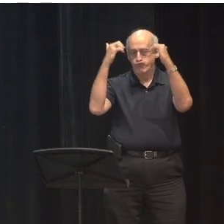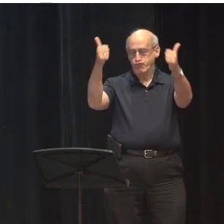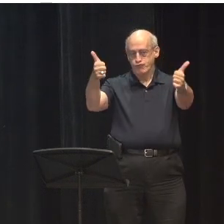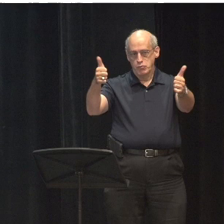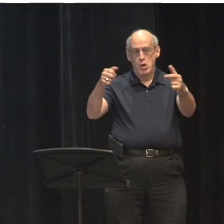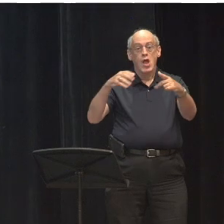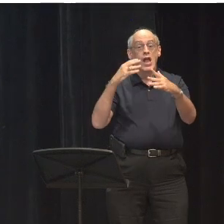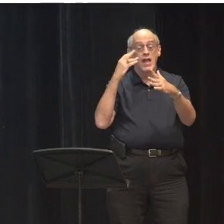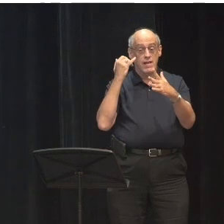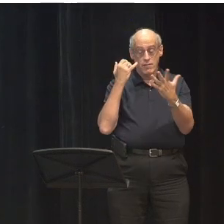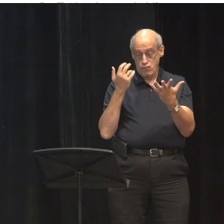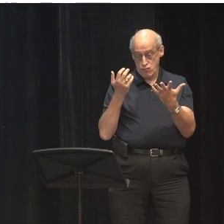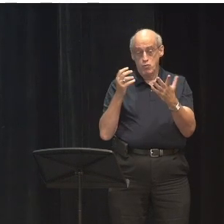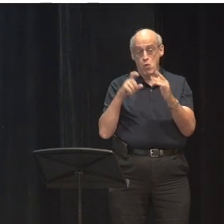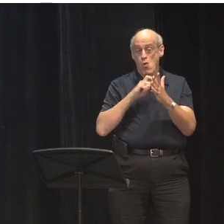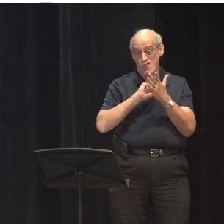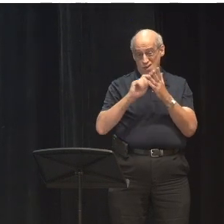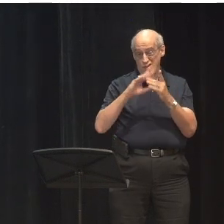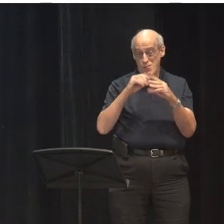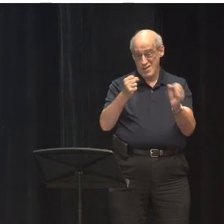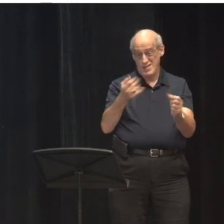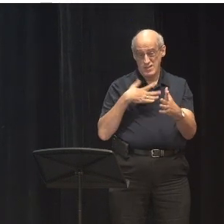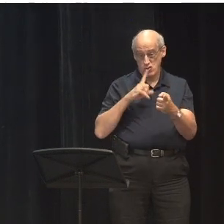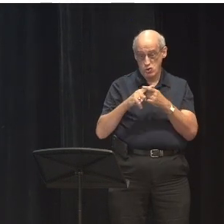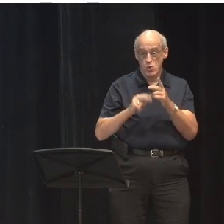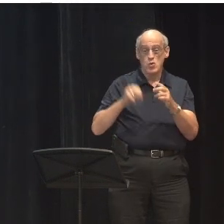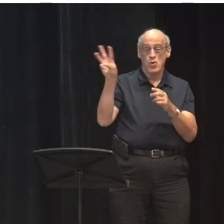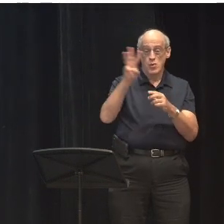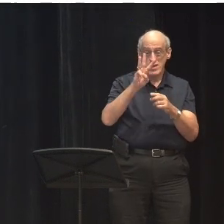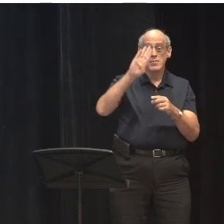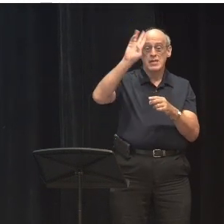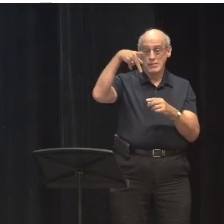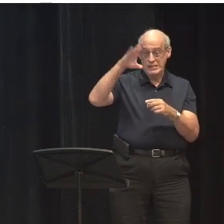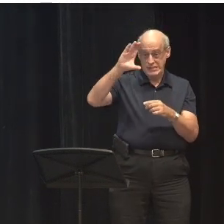You can mail or email a written comment to Northwest Battery Park City